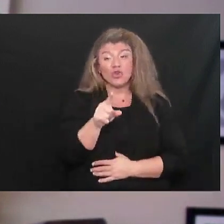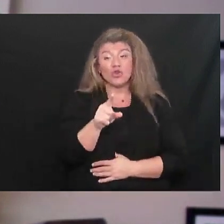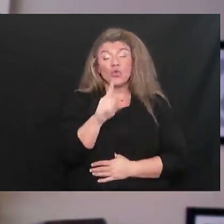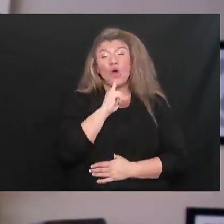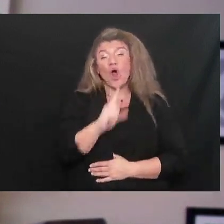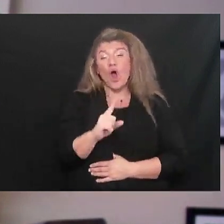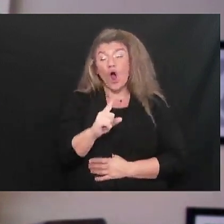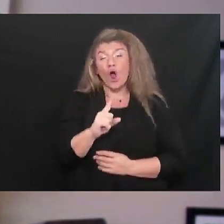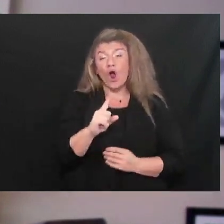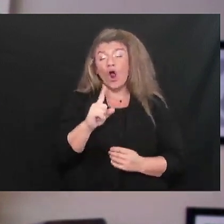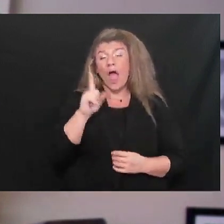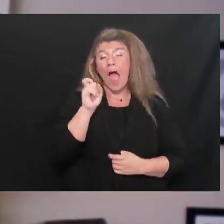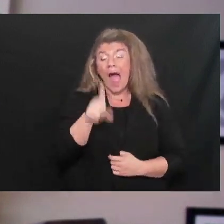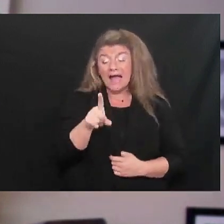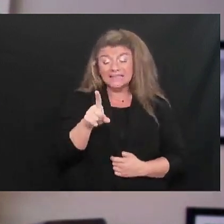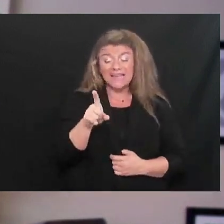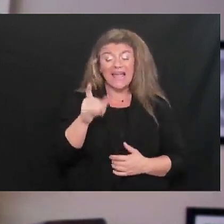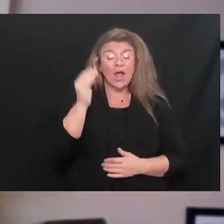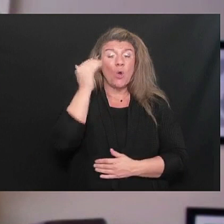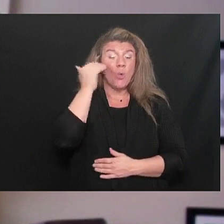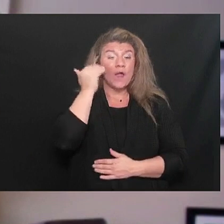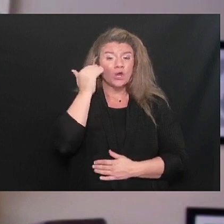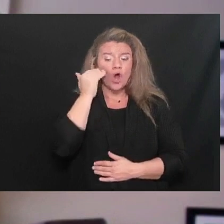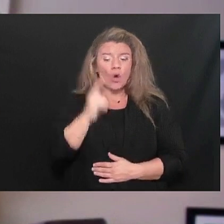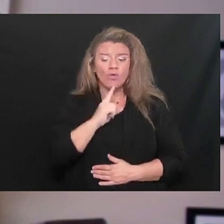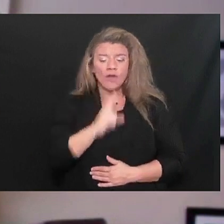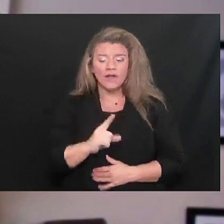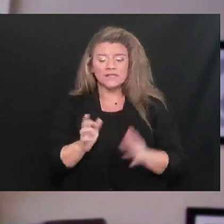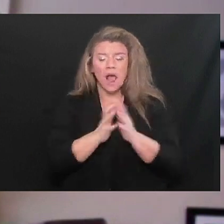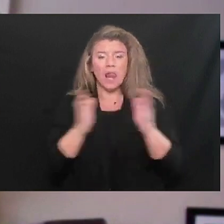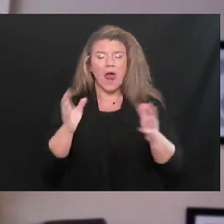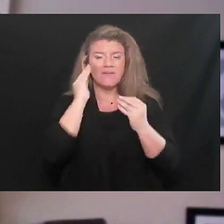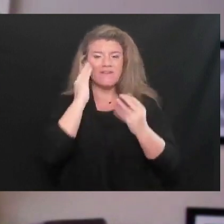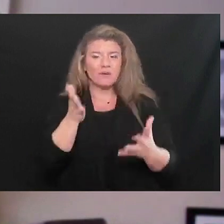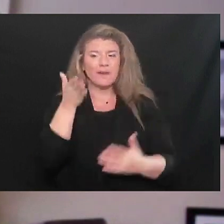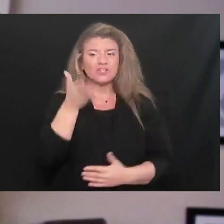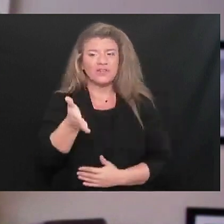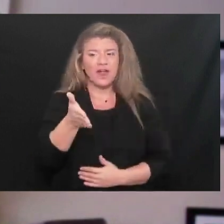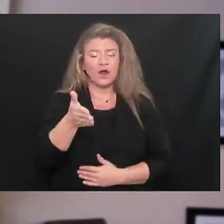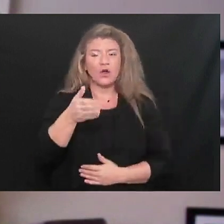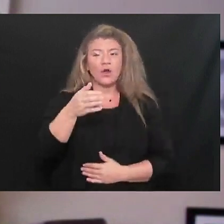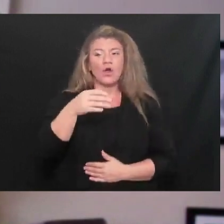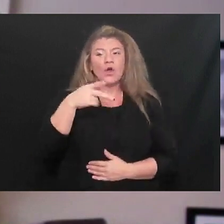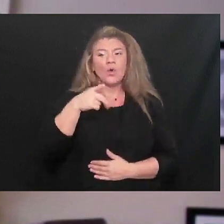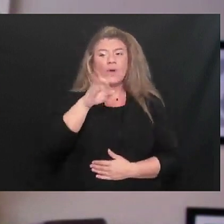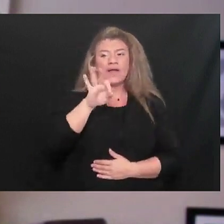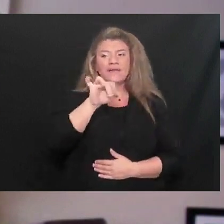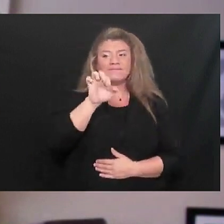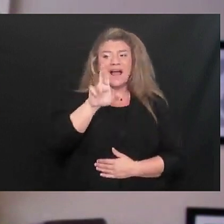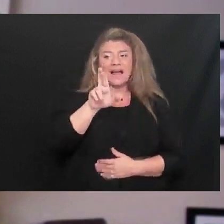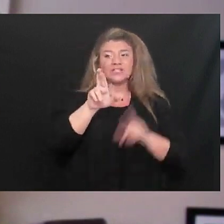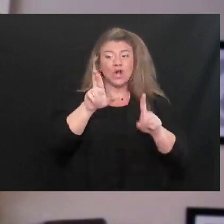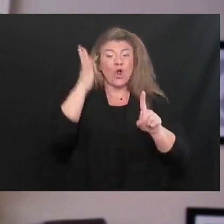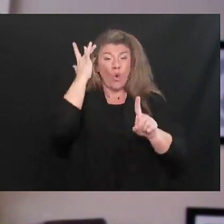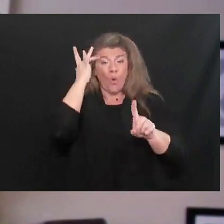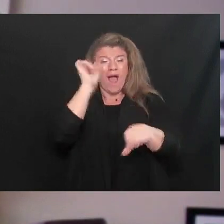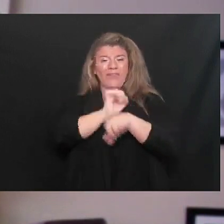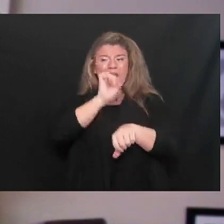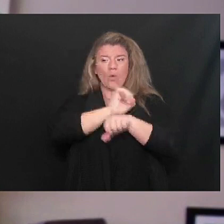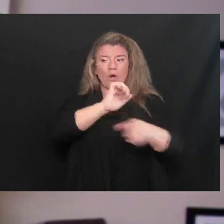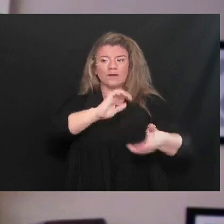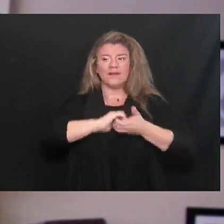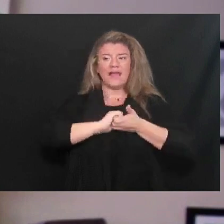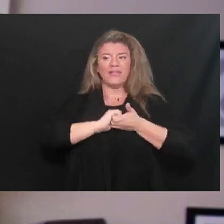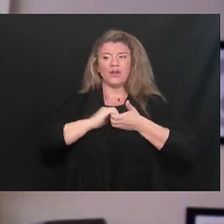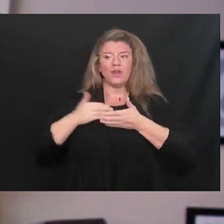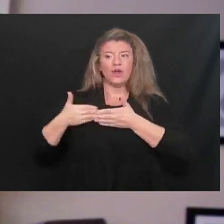inferring, Dave, we know that there is a lot of data out there with Pfizer because they worked hand in glove so closely with